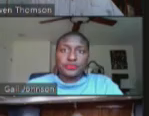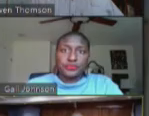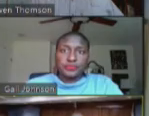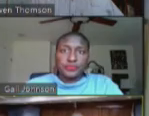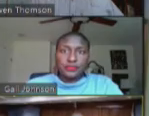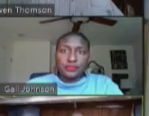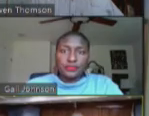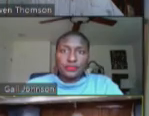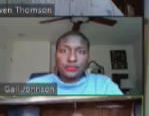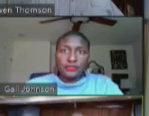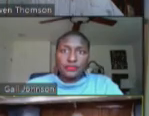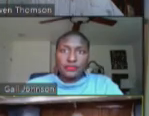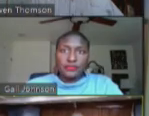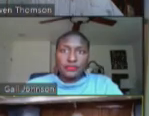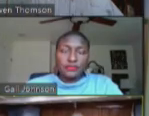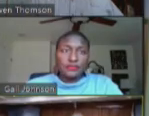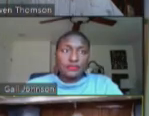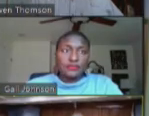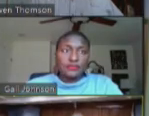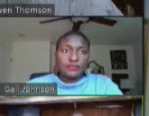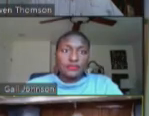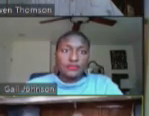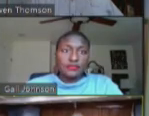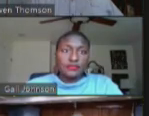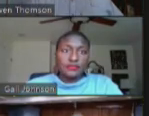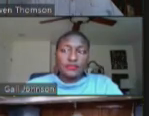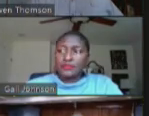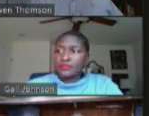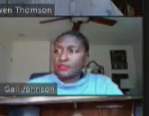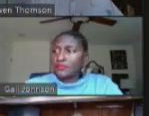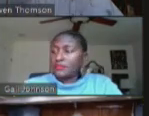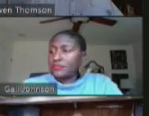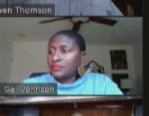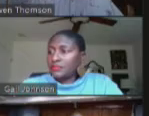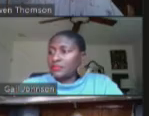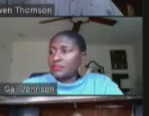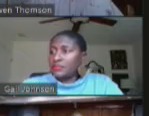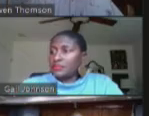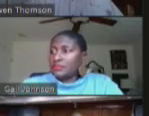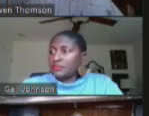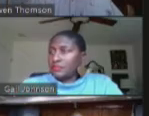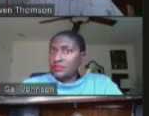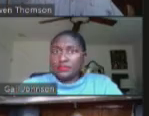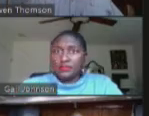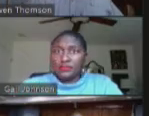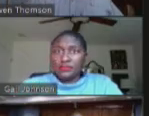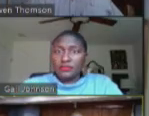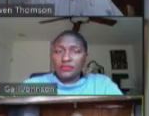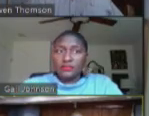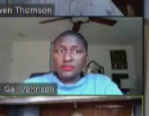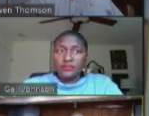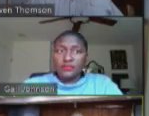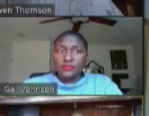Aye. Commissioner Ward, Aye. Commissioner Ariola, Aye. Mayor Poe. Aye, that